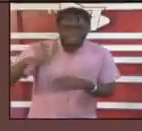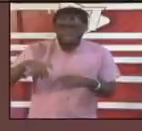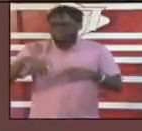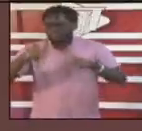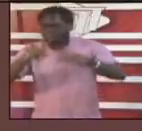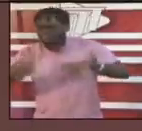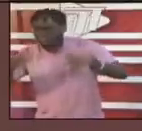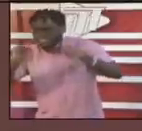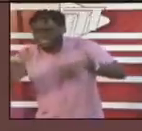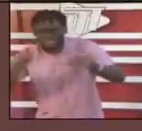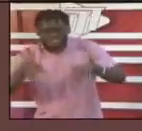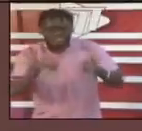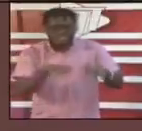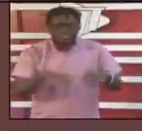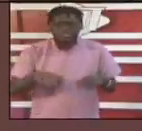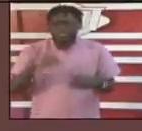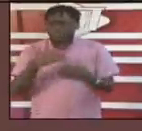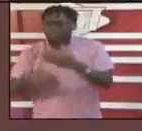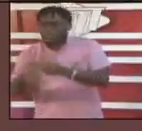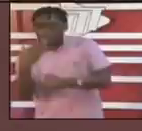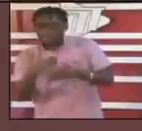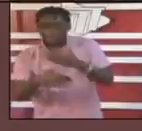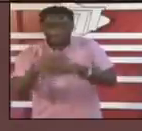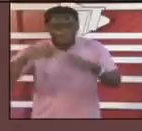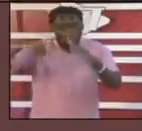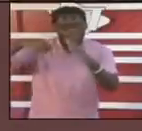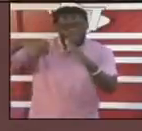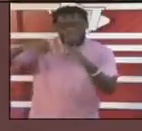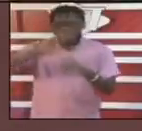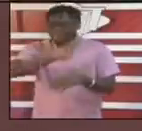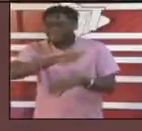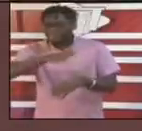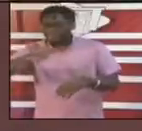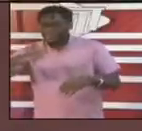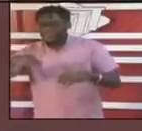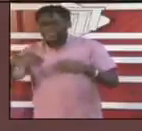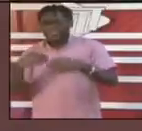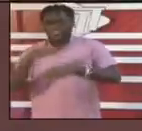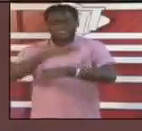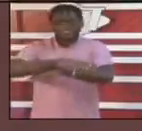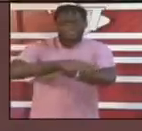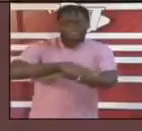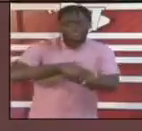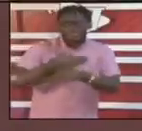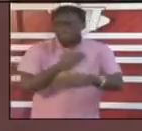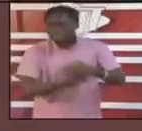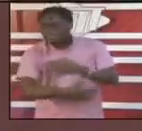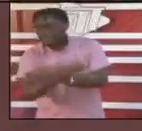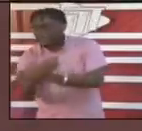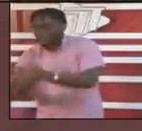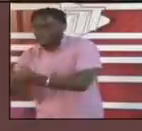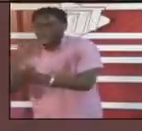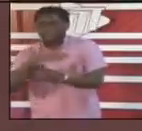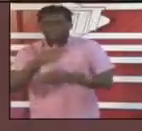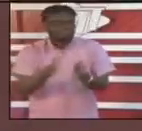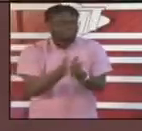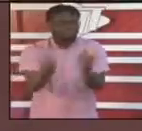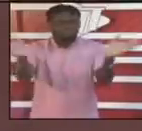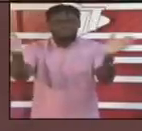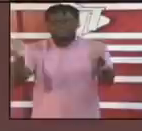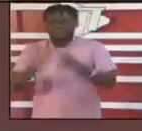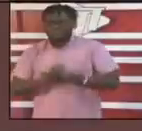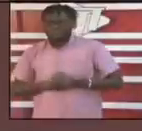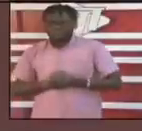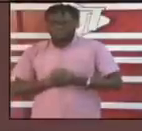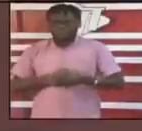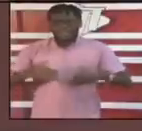Parasram, members of the media, and the wider viewing public, good morning. I am very grateful for the